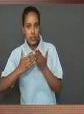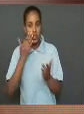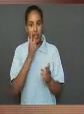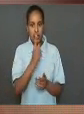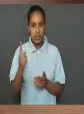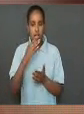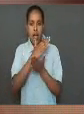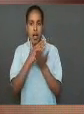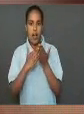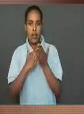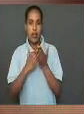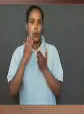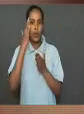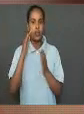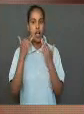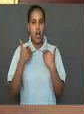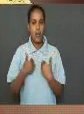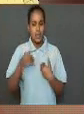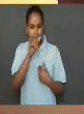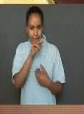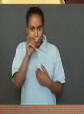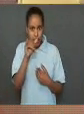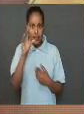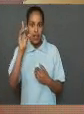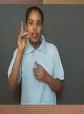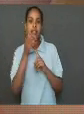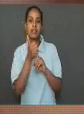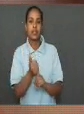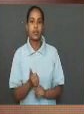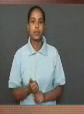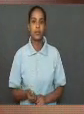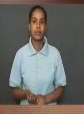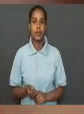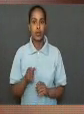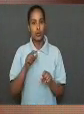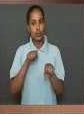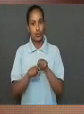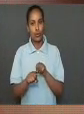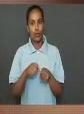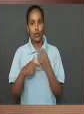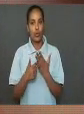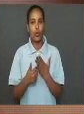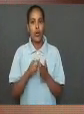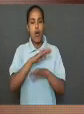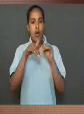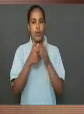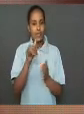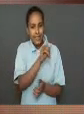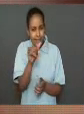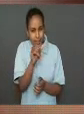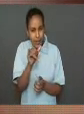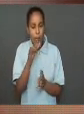each half will still have the same density, so long as it is all of the